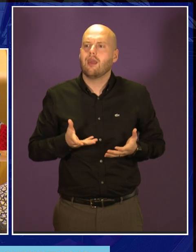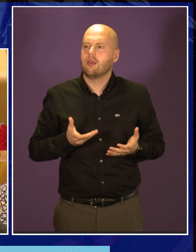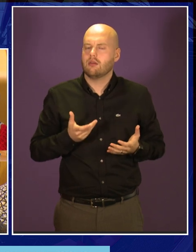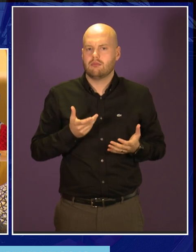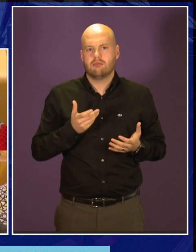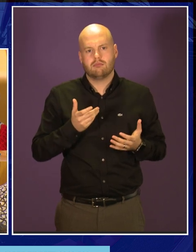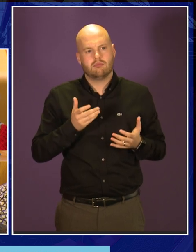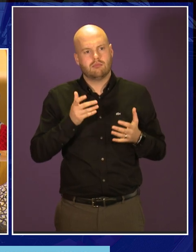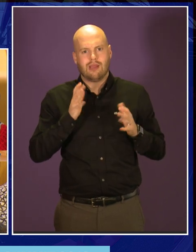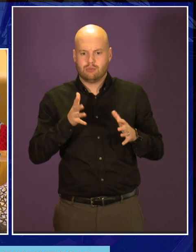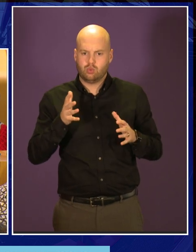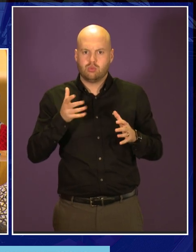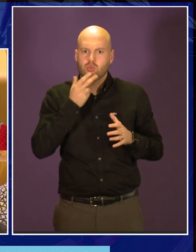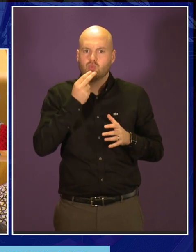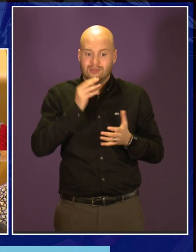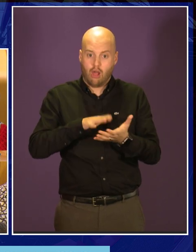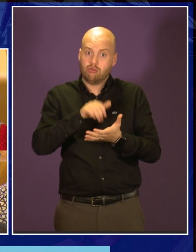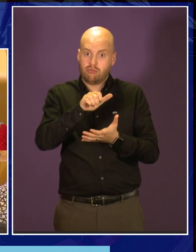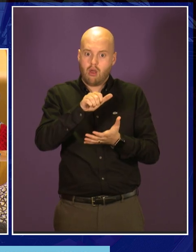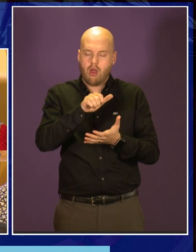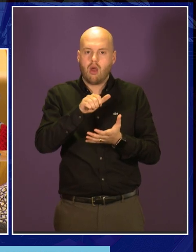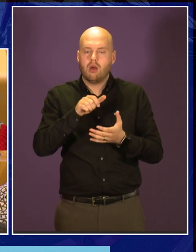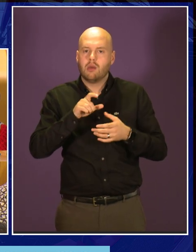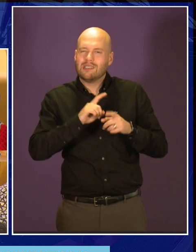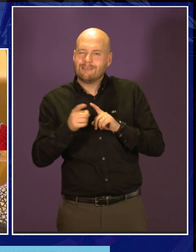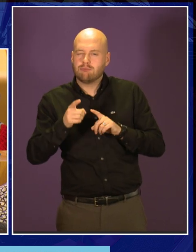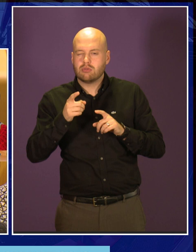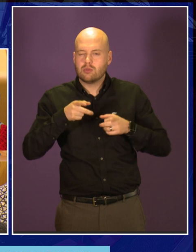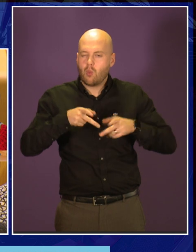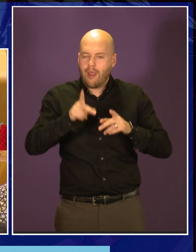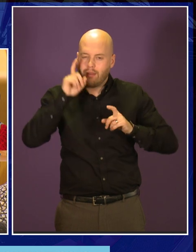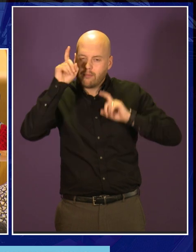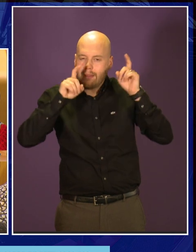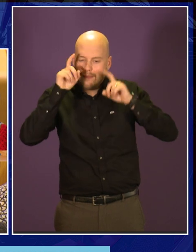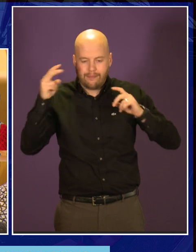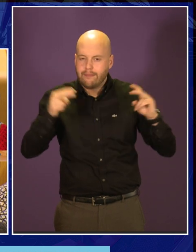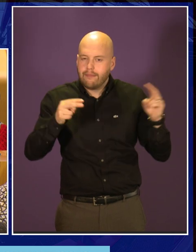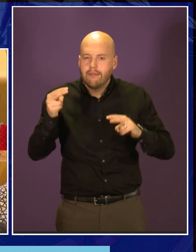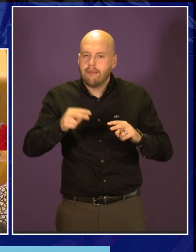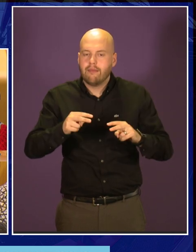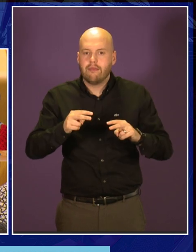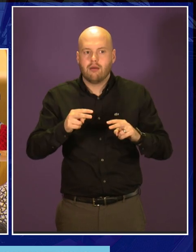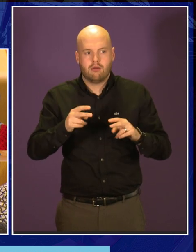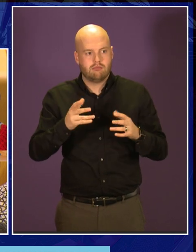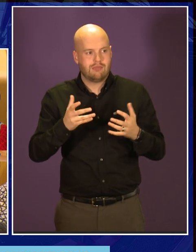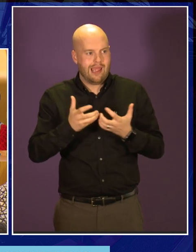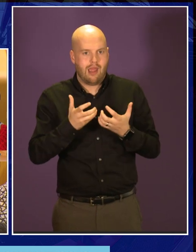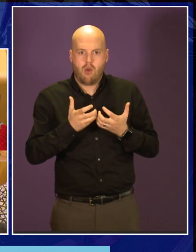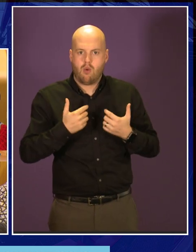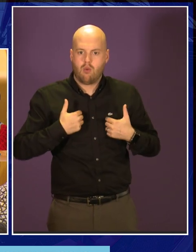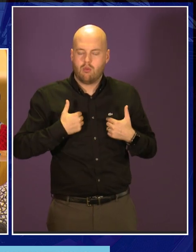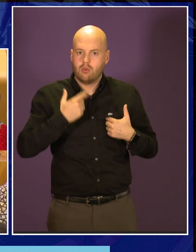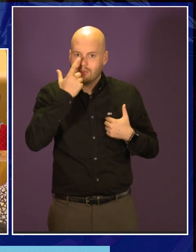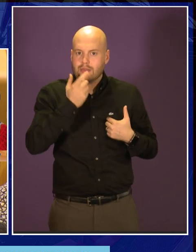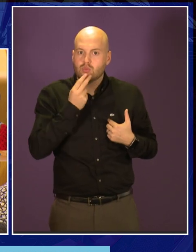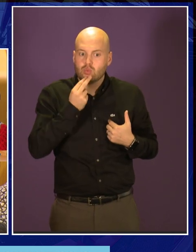dimensions. We are looking at culture in terms of the state of mind. How do we prepare citizens as to how they can be